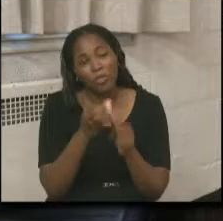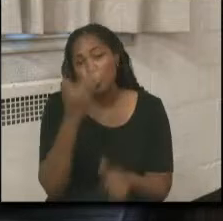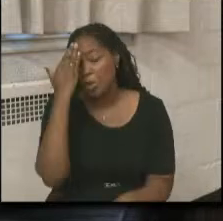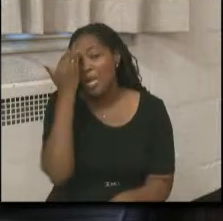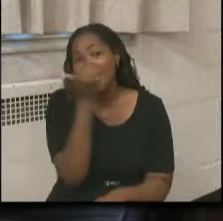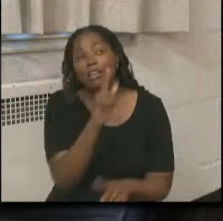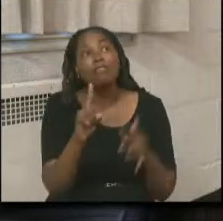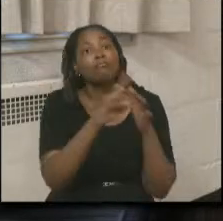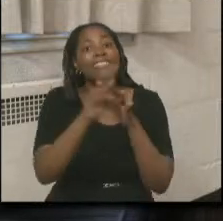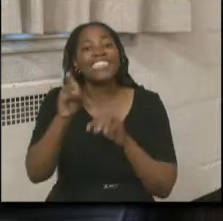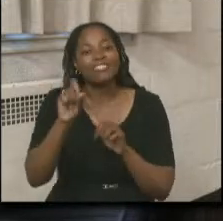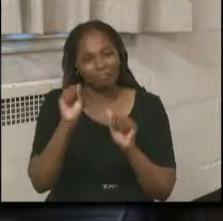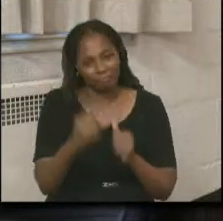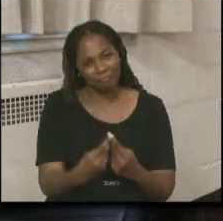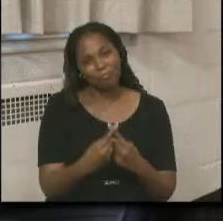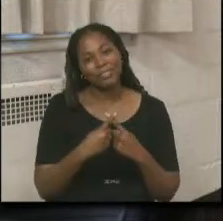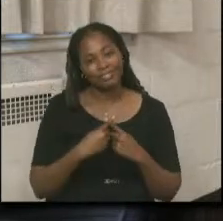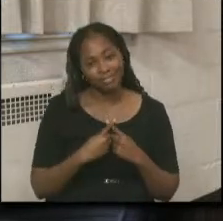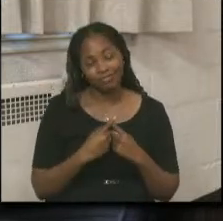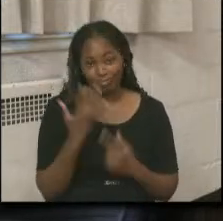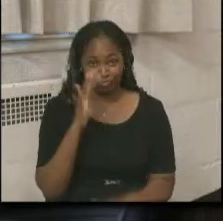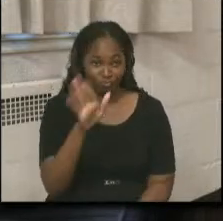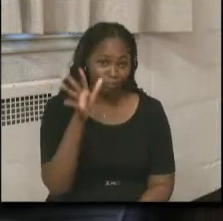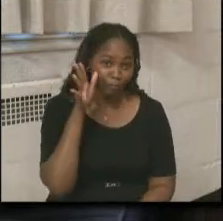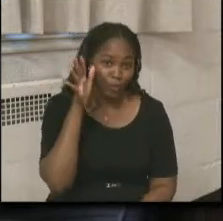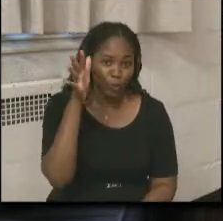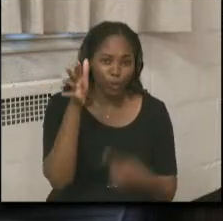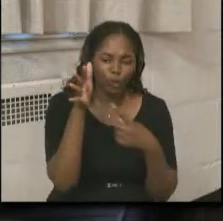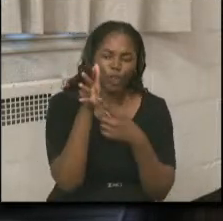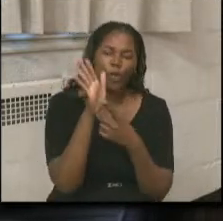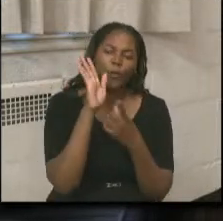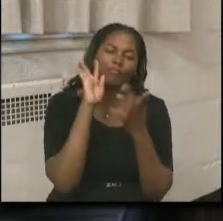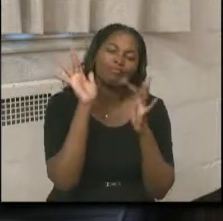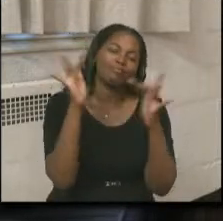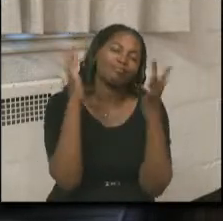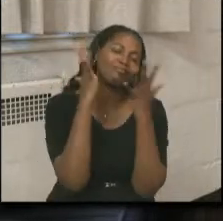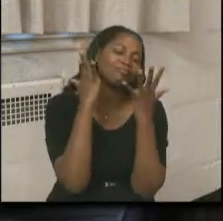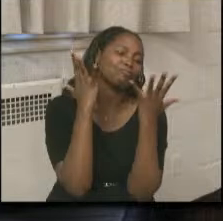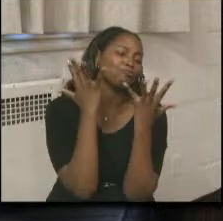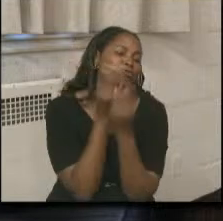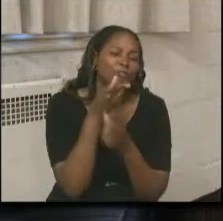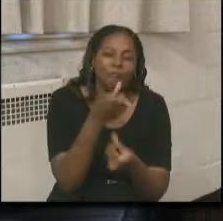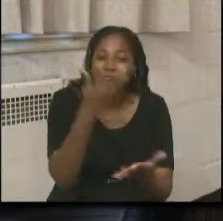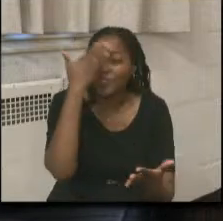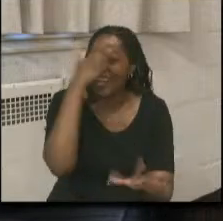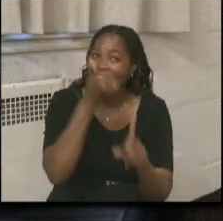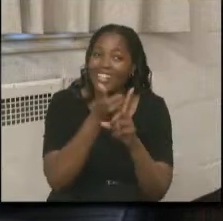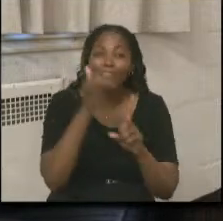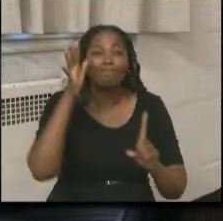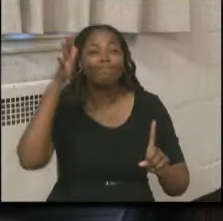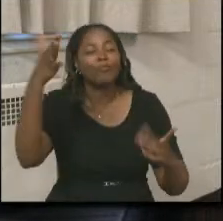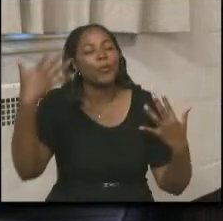whatever you need, because your future is bright, brighter than you can ever imagine.